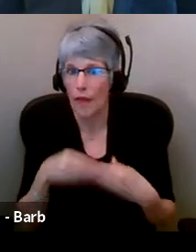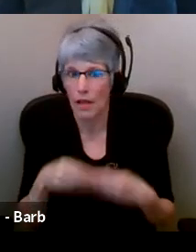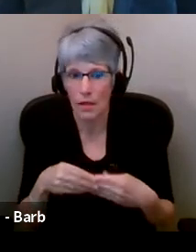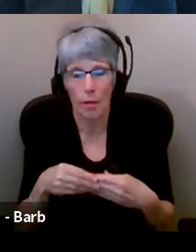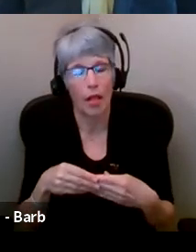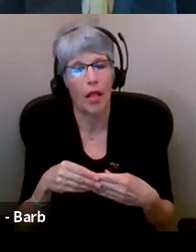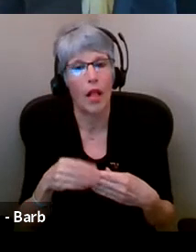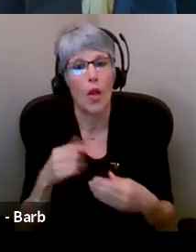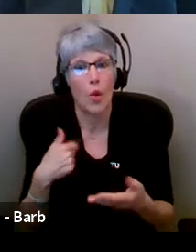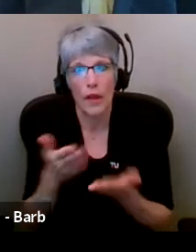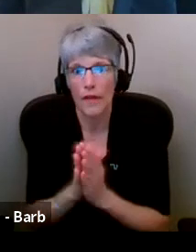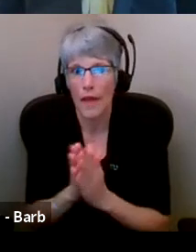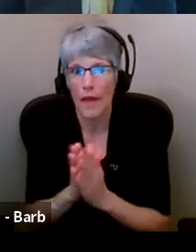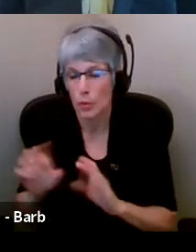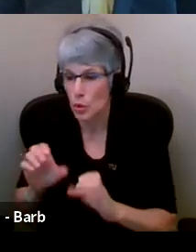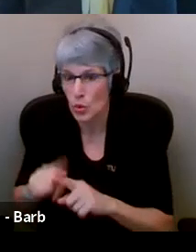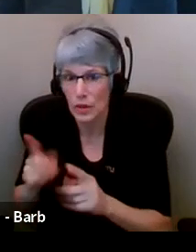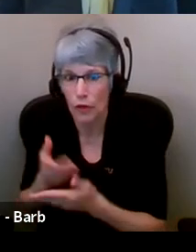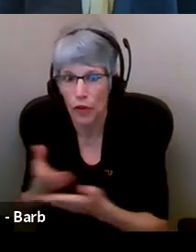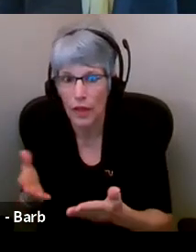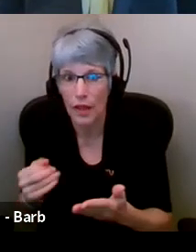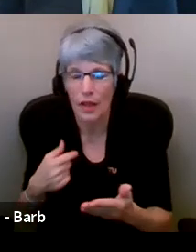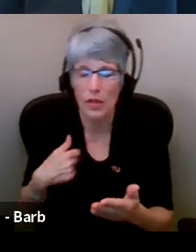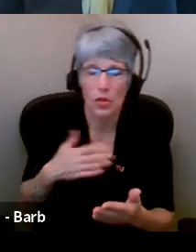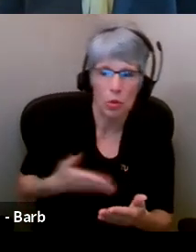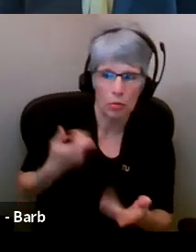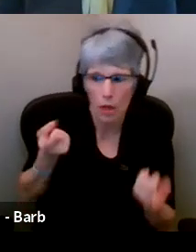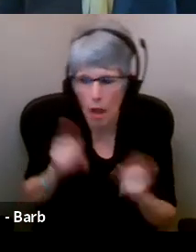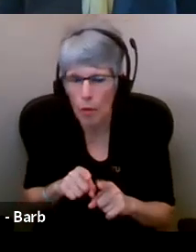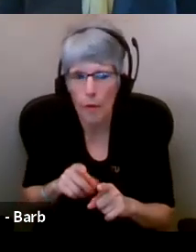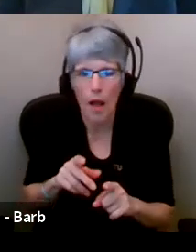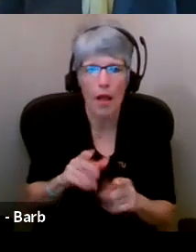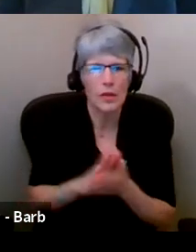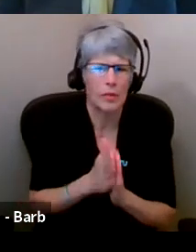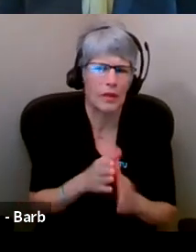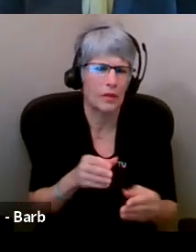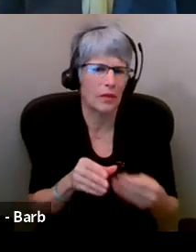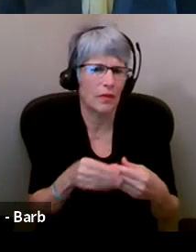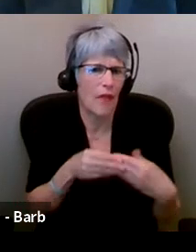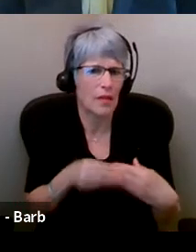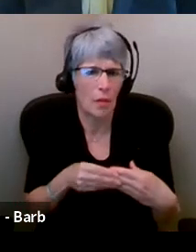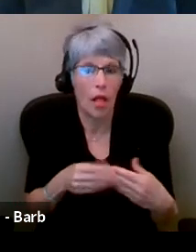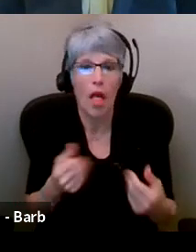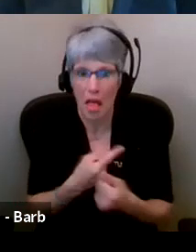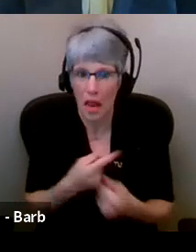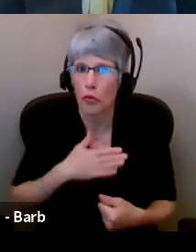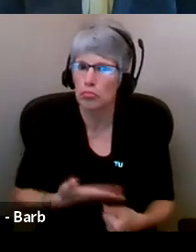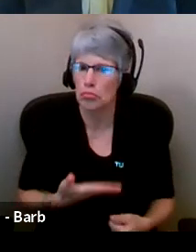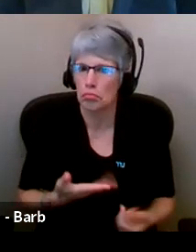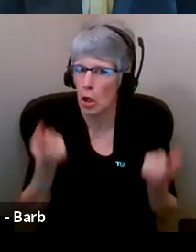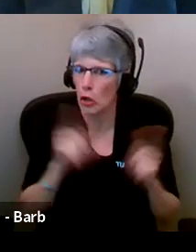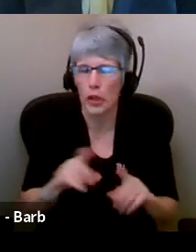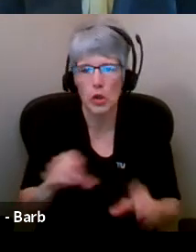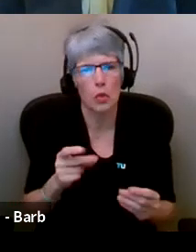to compromise and to be able to be flexible. And everybody did it as quickly as they could